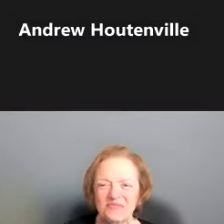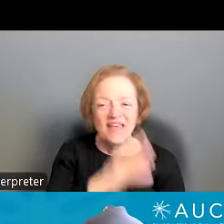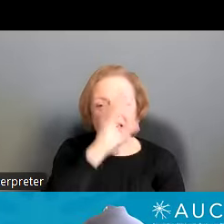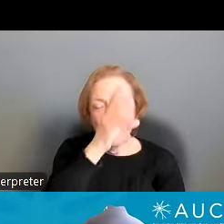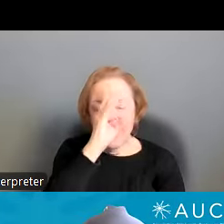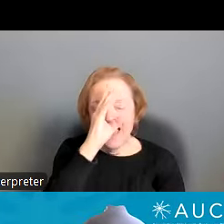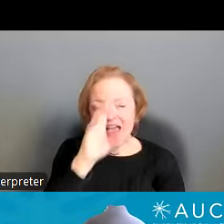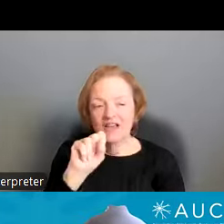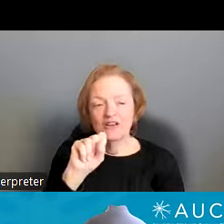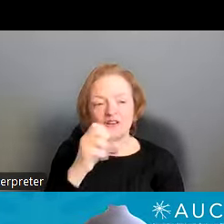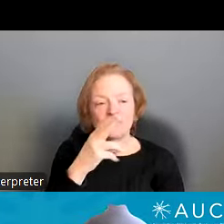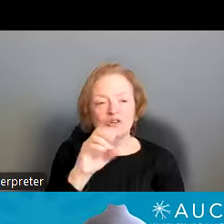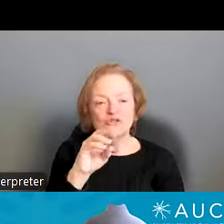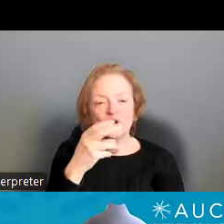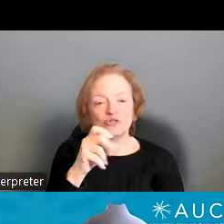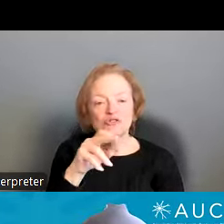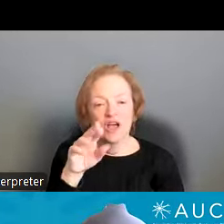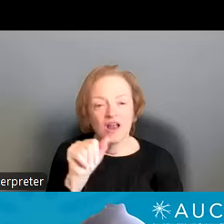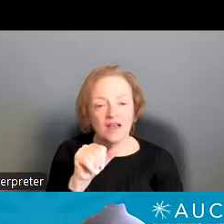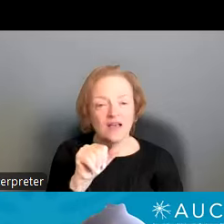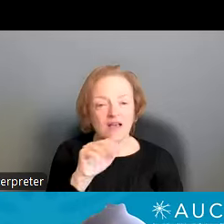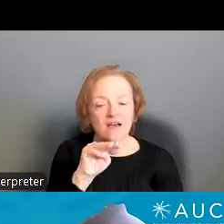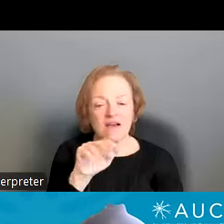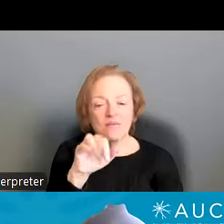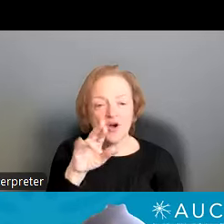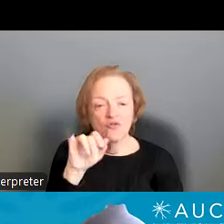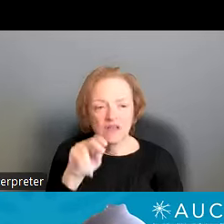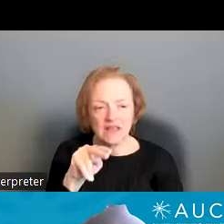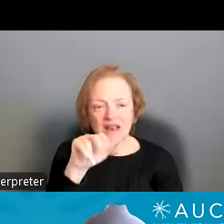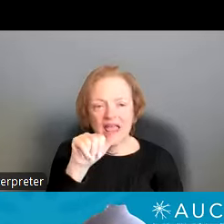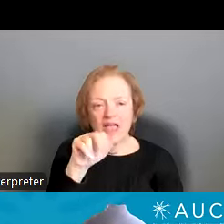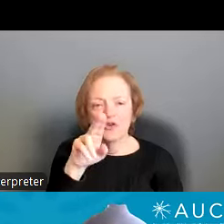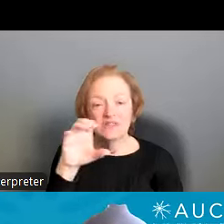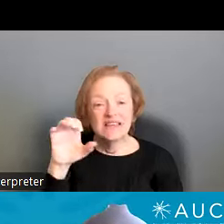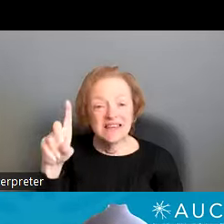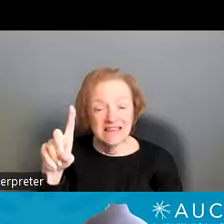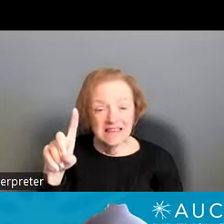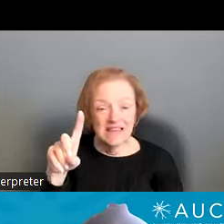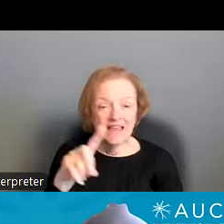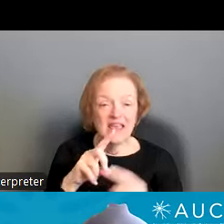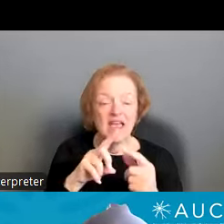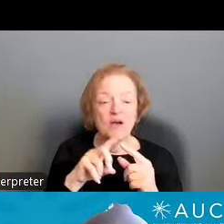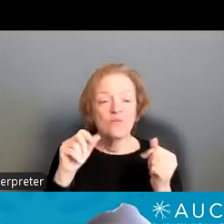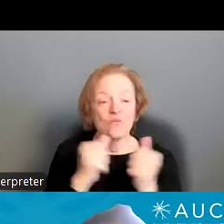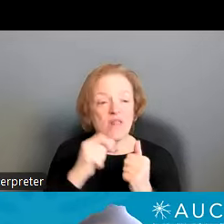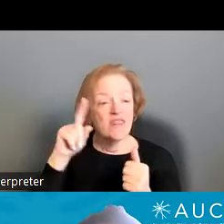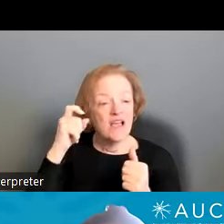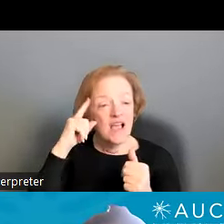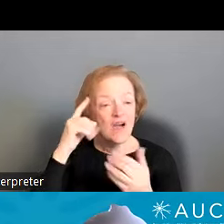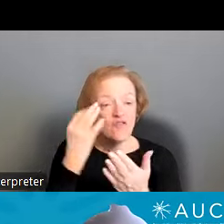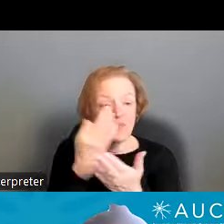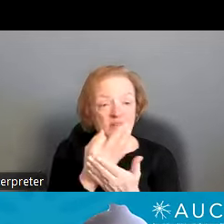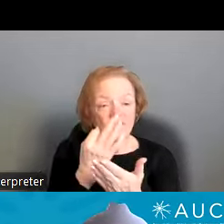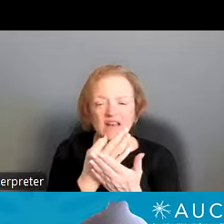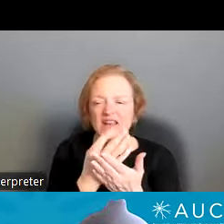Marin. I'm the Policy Fellow at AUCD. Start with government funding, just kind of